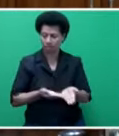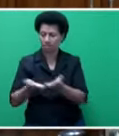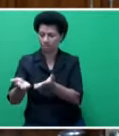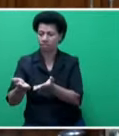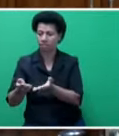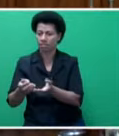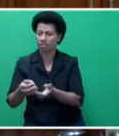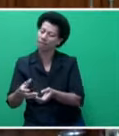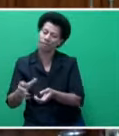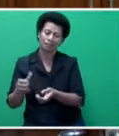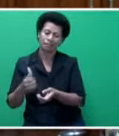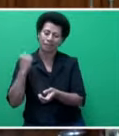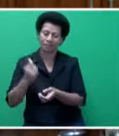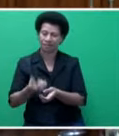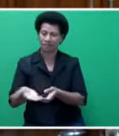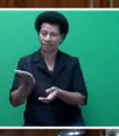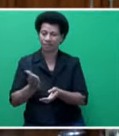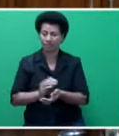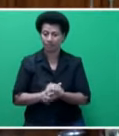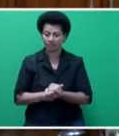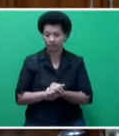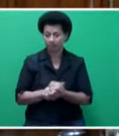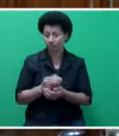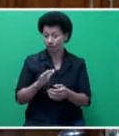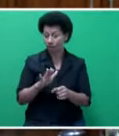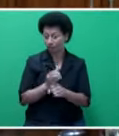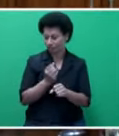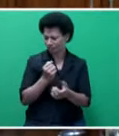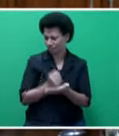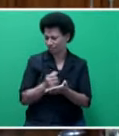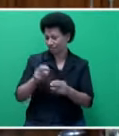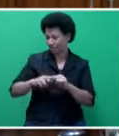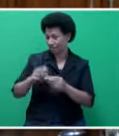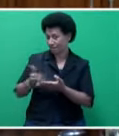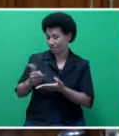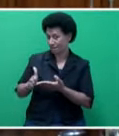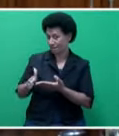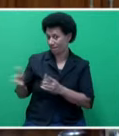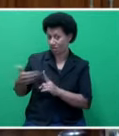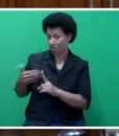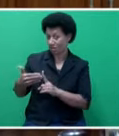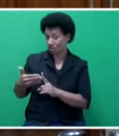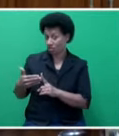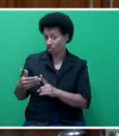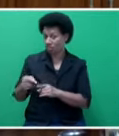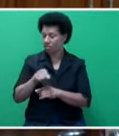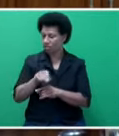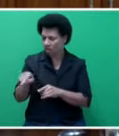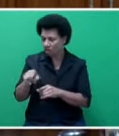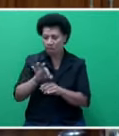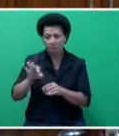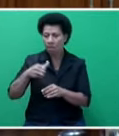them, but in order to ensure that the FNPF funds aren't abused, this does not allow people to access the FNPF